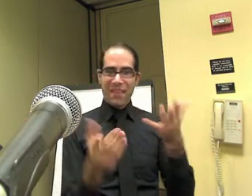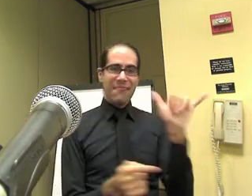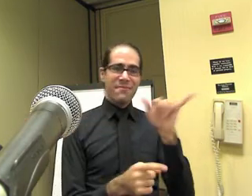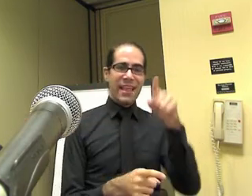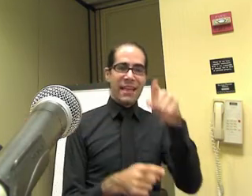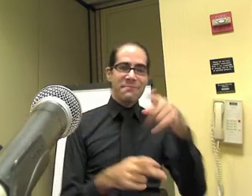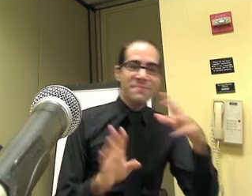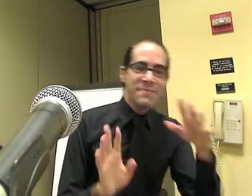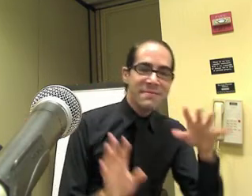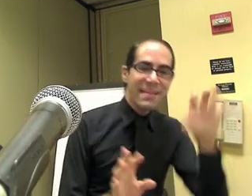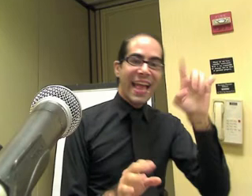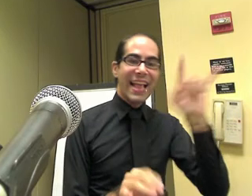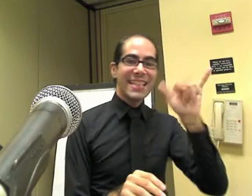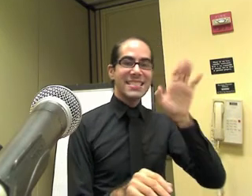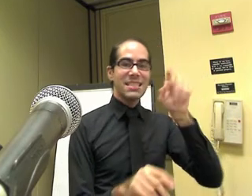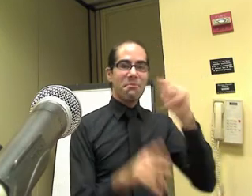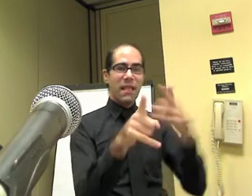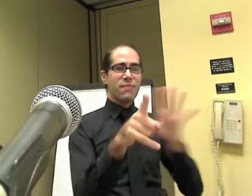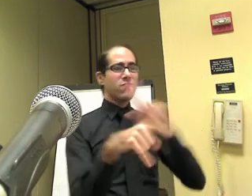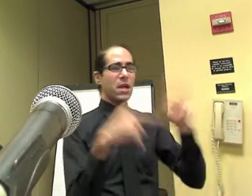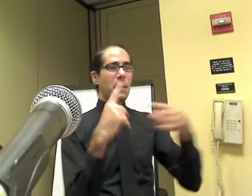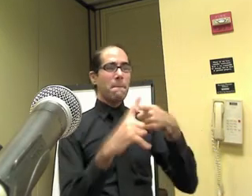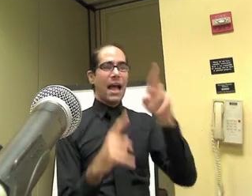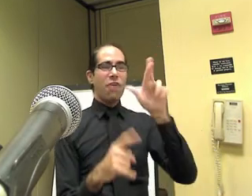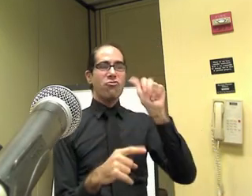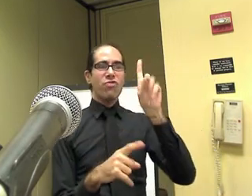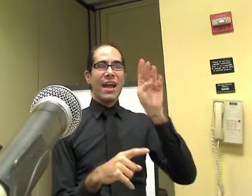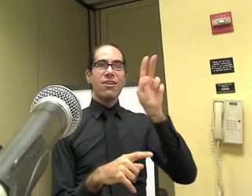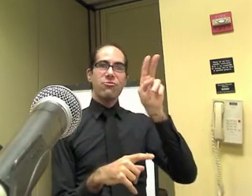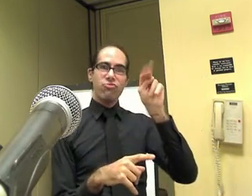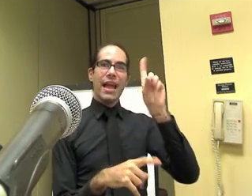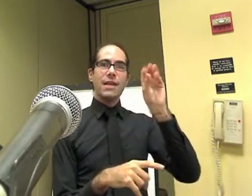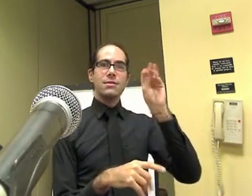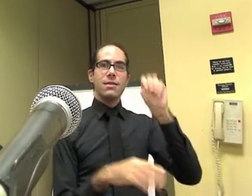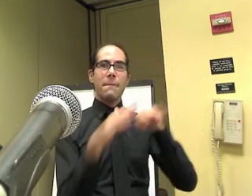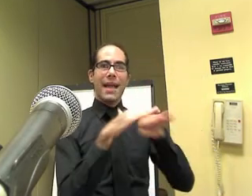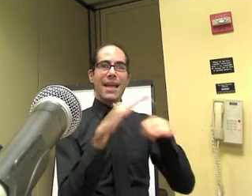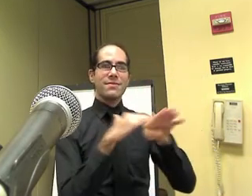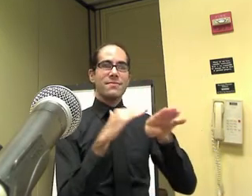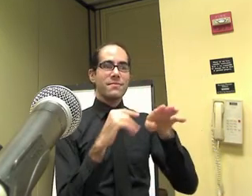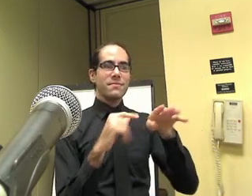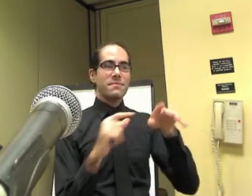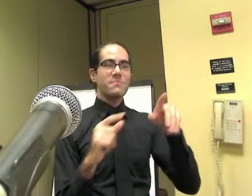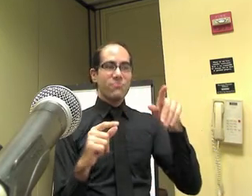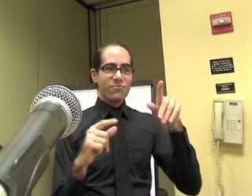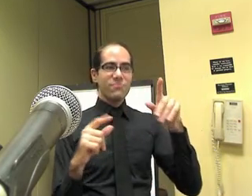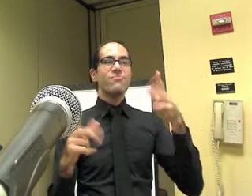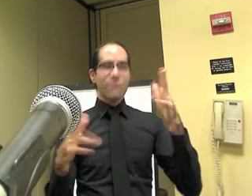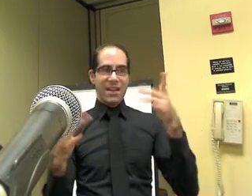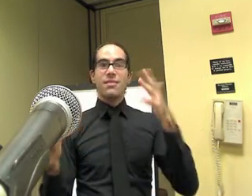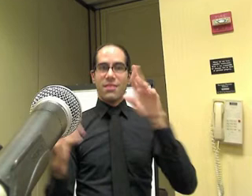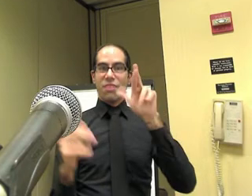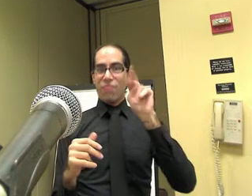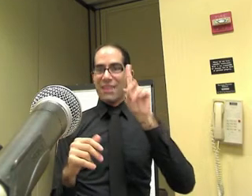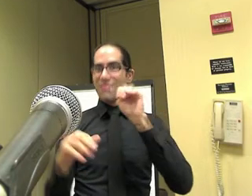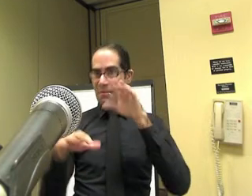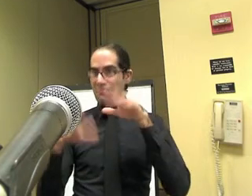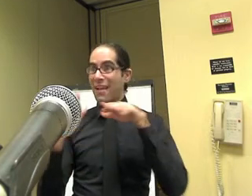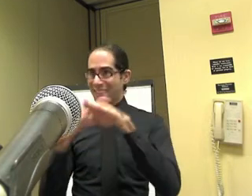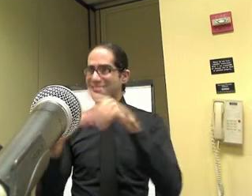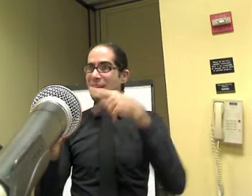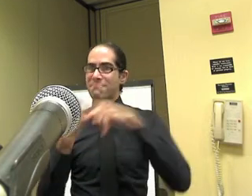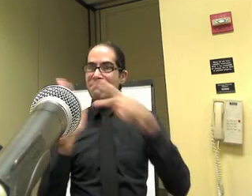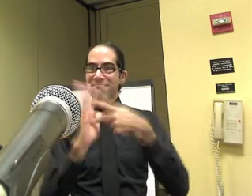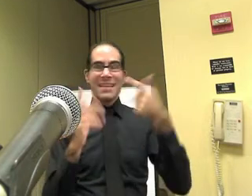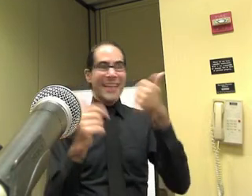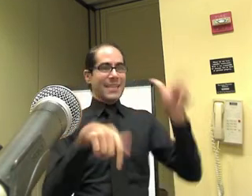So again, that is not a random access. That is something we heard about earlier today.